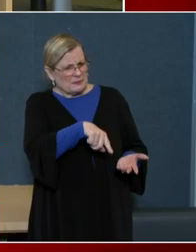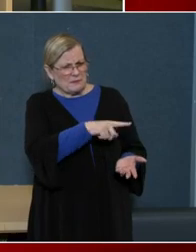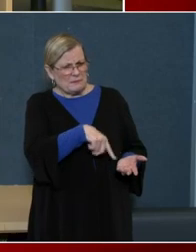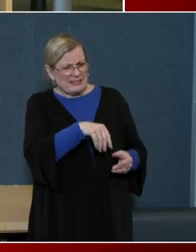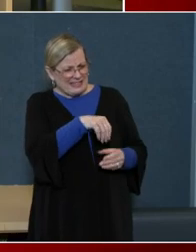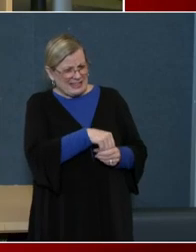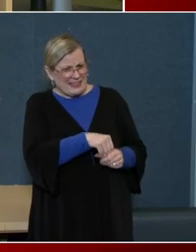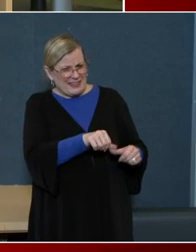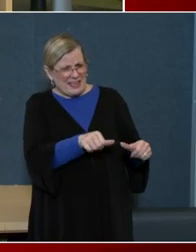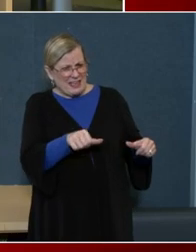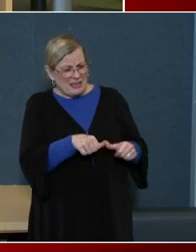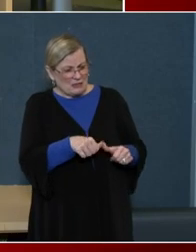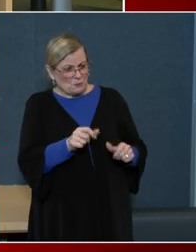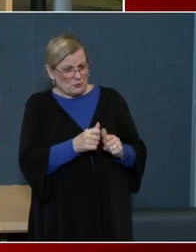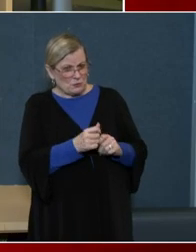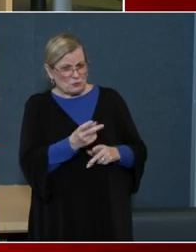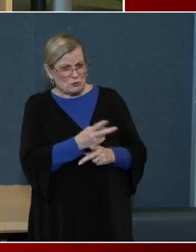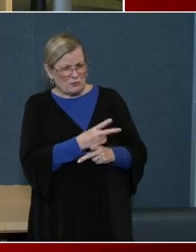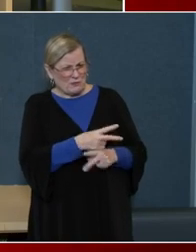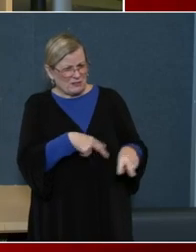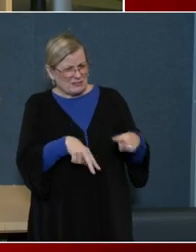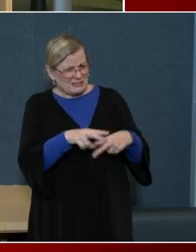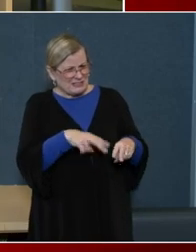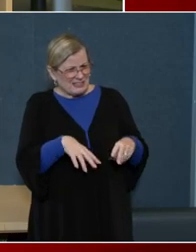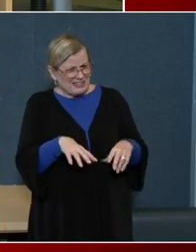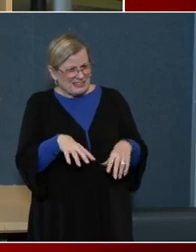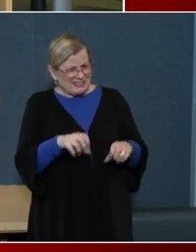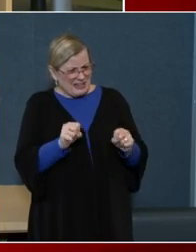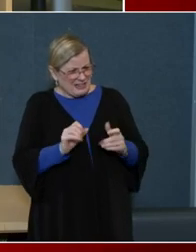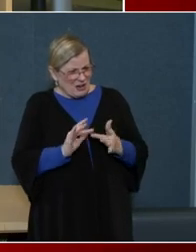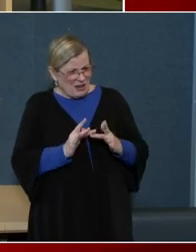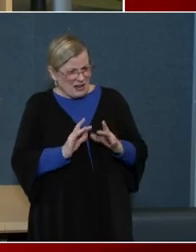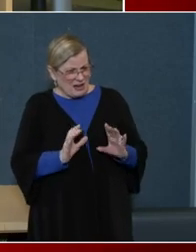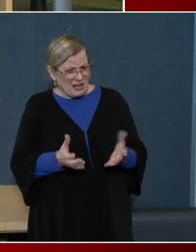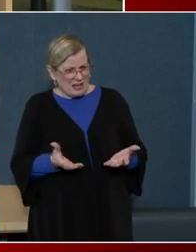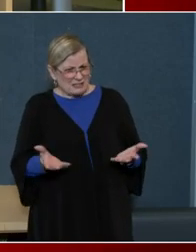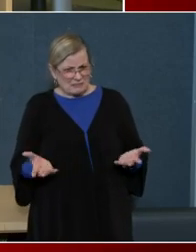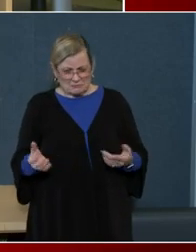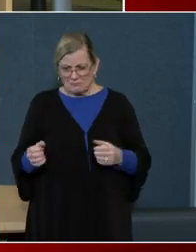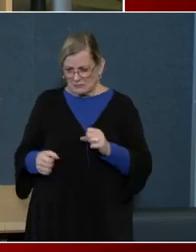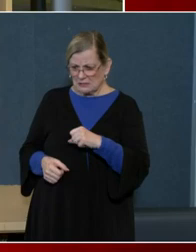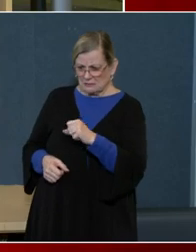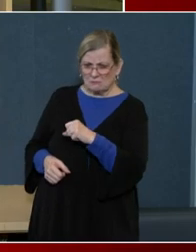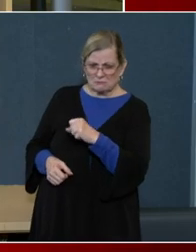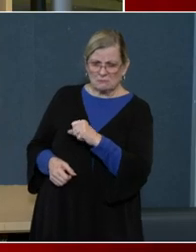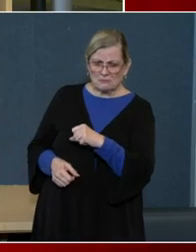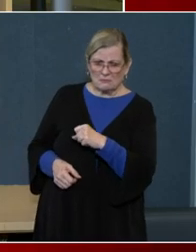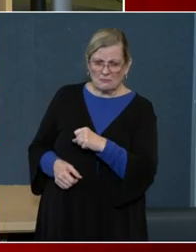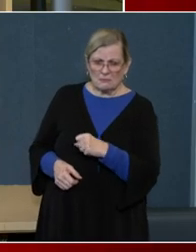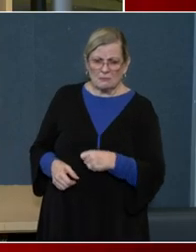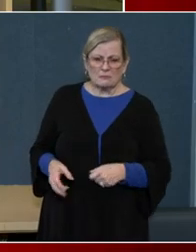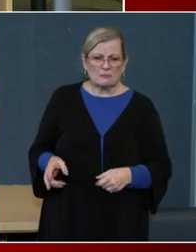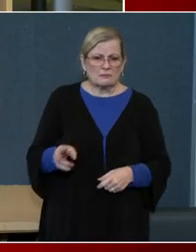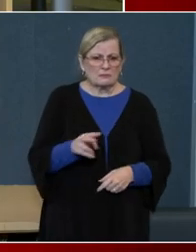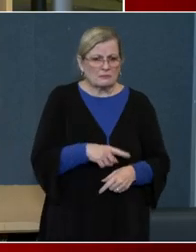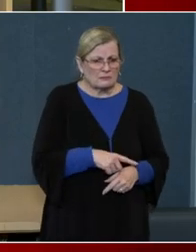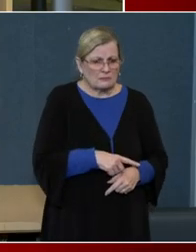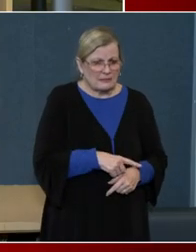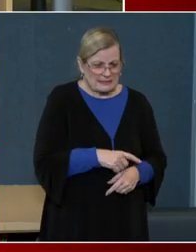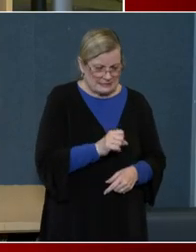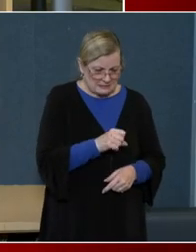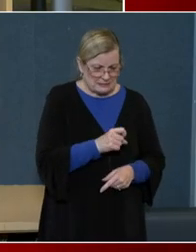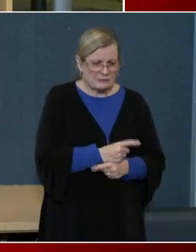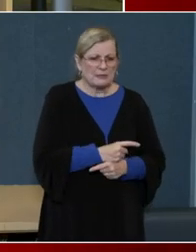taking the same kind of online classes. That is correct. Then the rest will be at home. That is correct. Again,